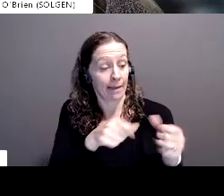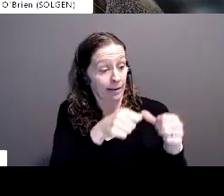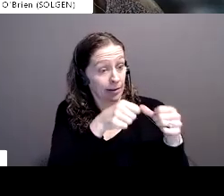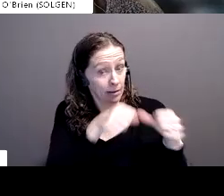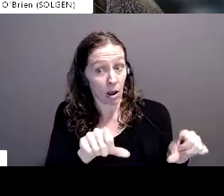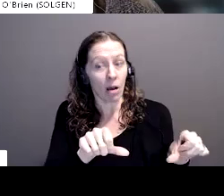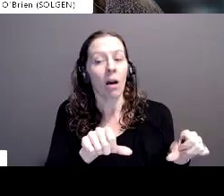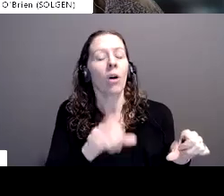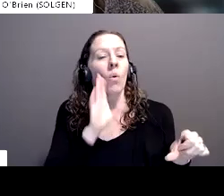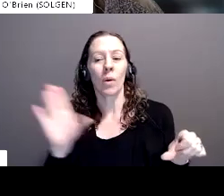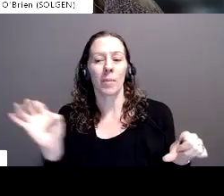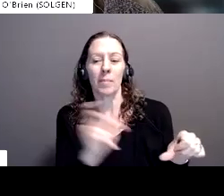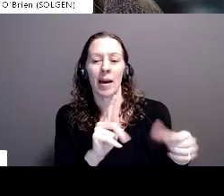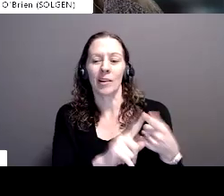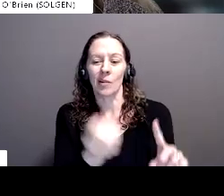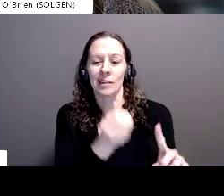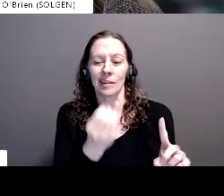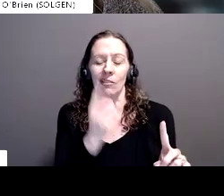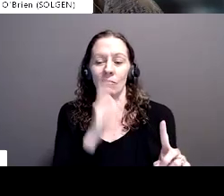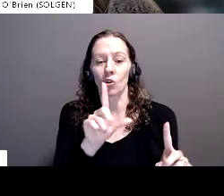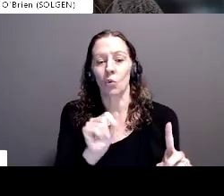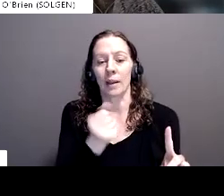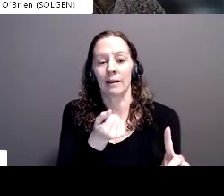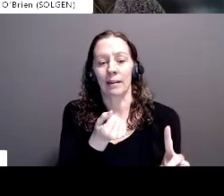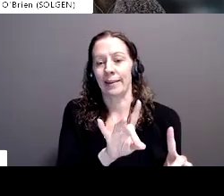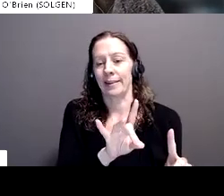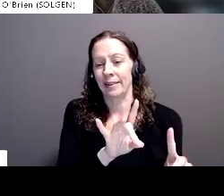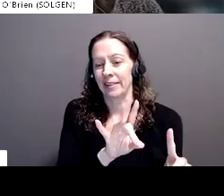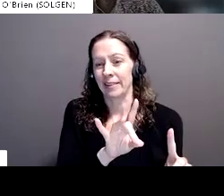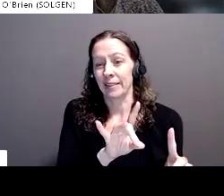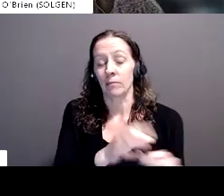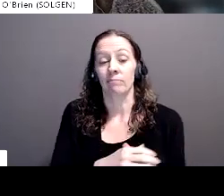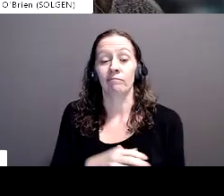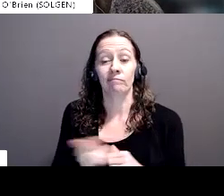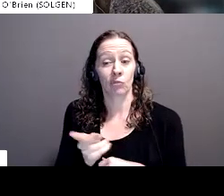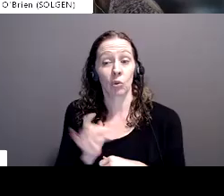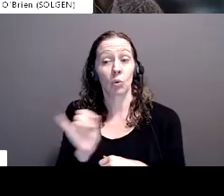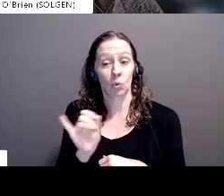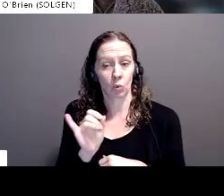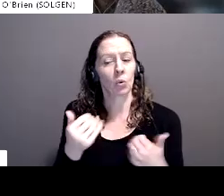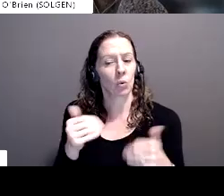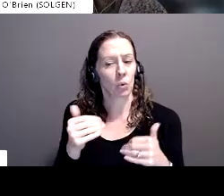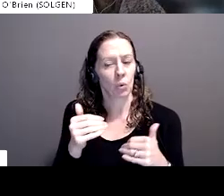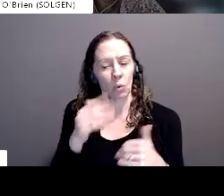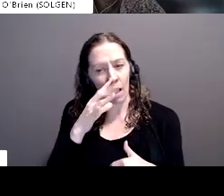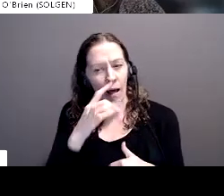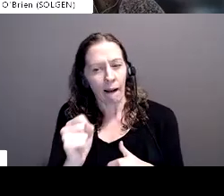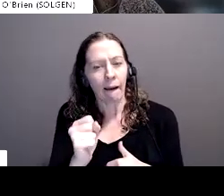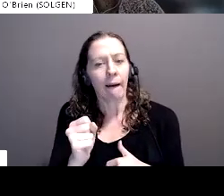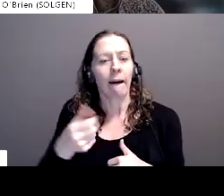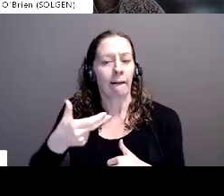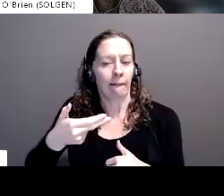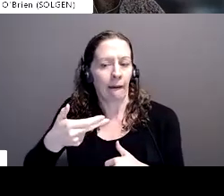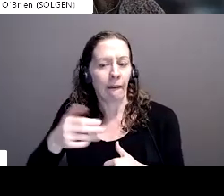the 2018 season. The couple were also firearm enthusiasts. They had a very